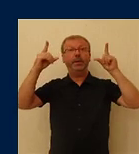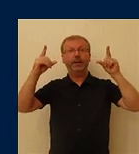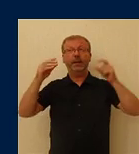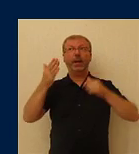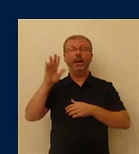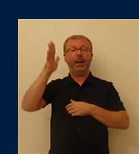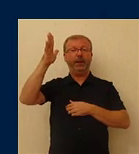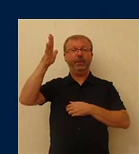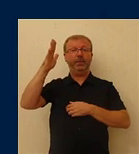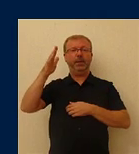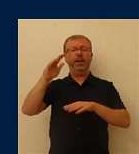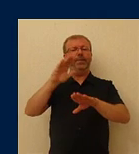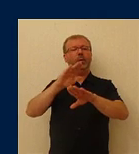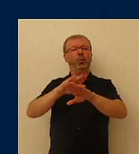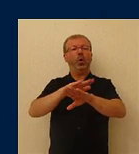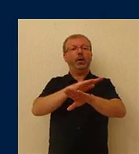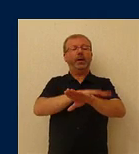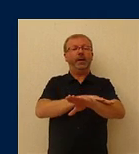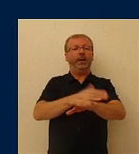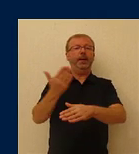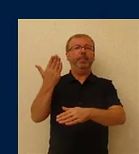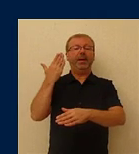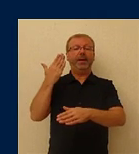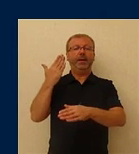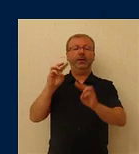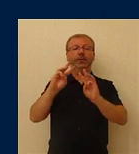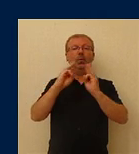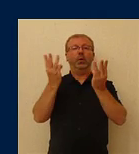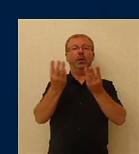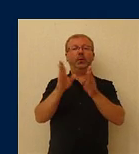world with a soul renewed.